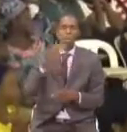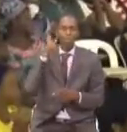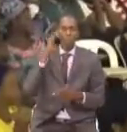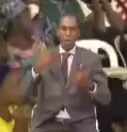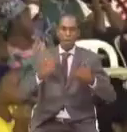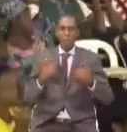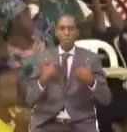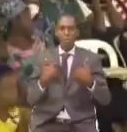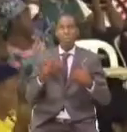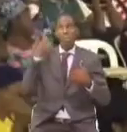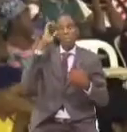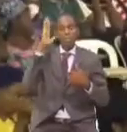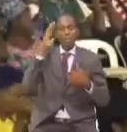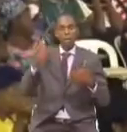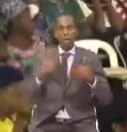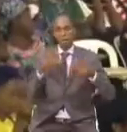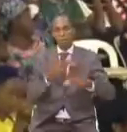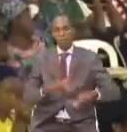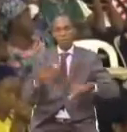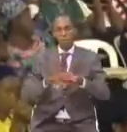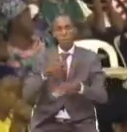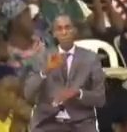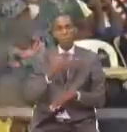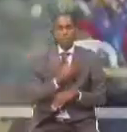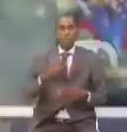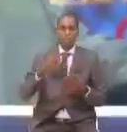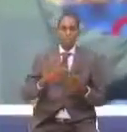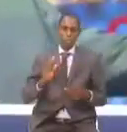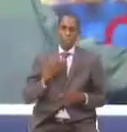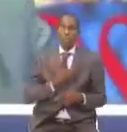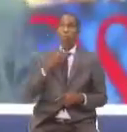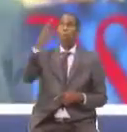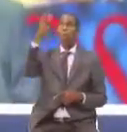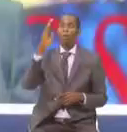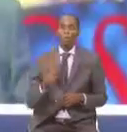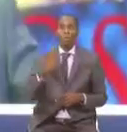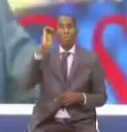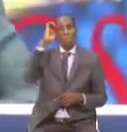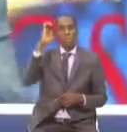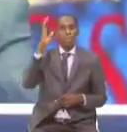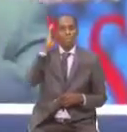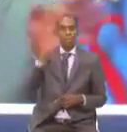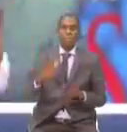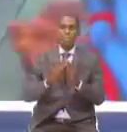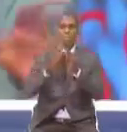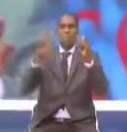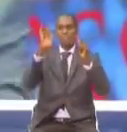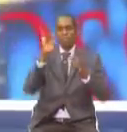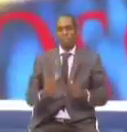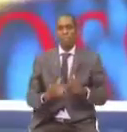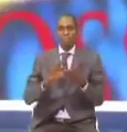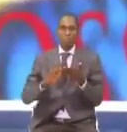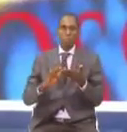upon him and to our God, for he will abundantly pardon. Everything you have ever